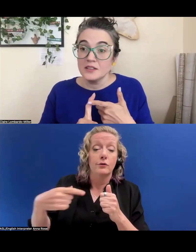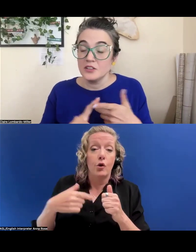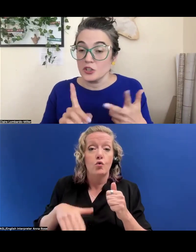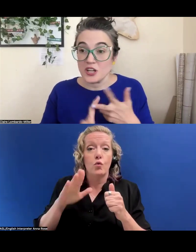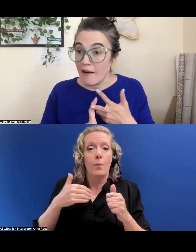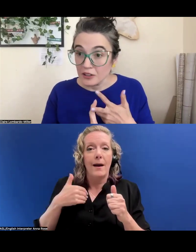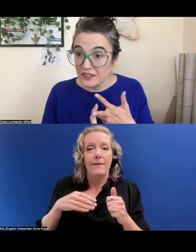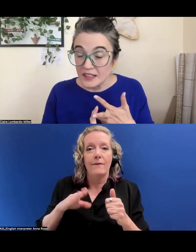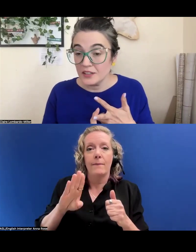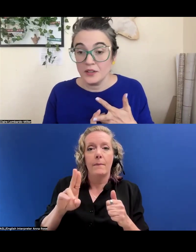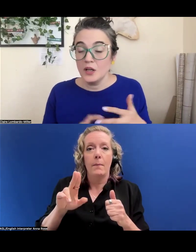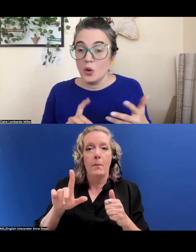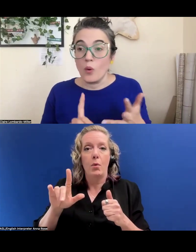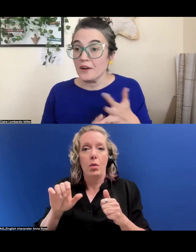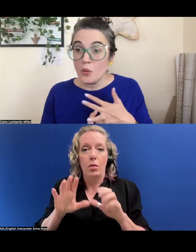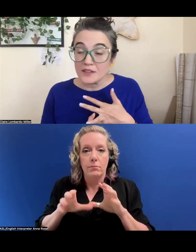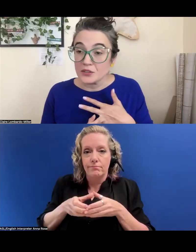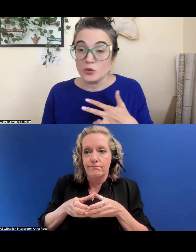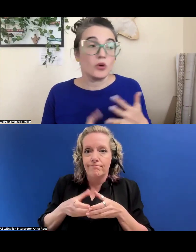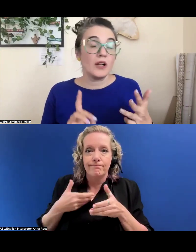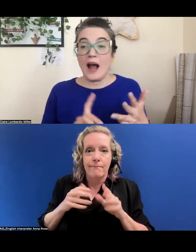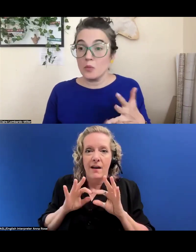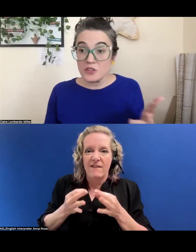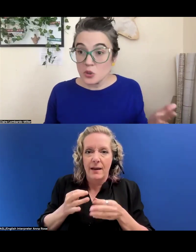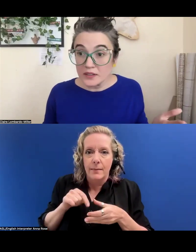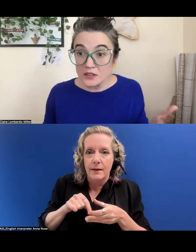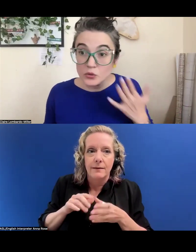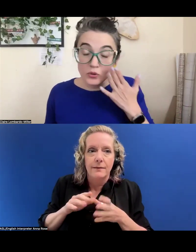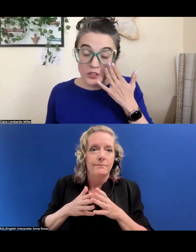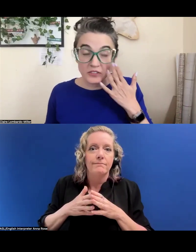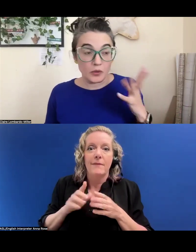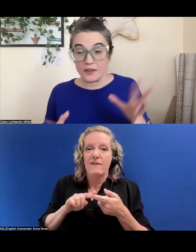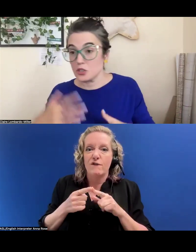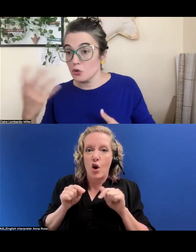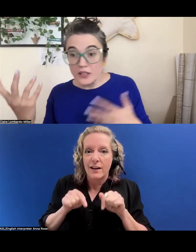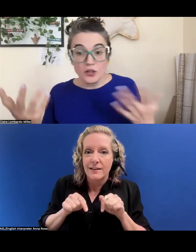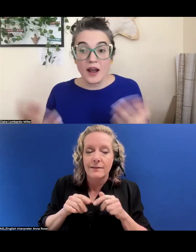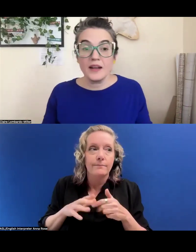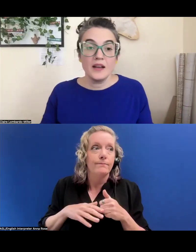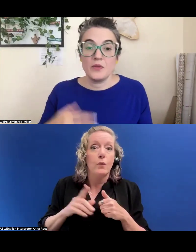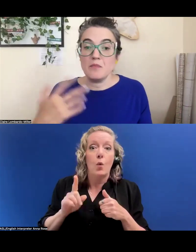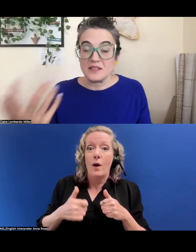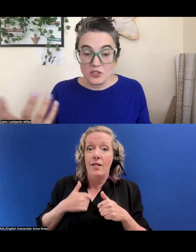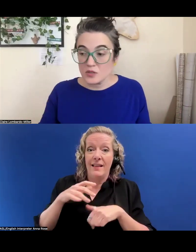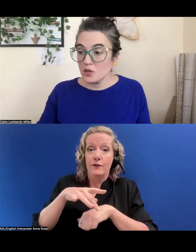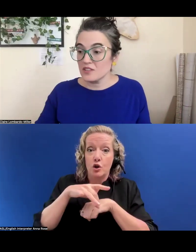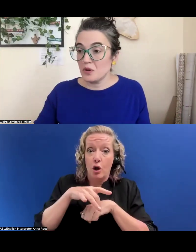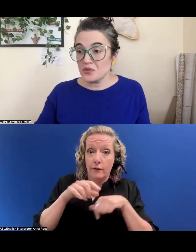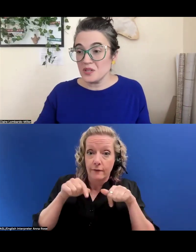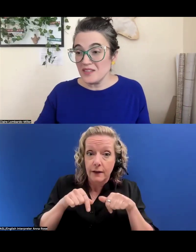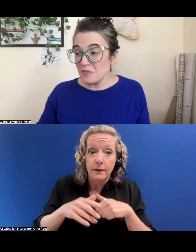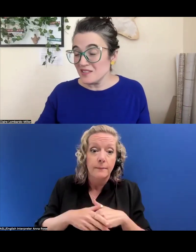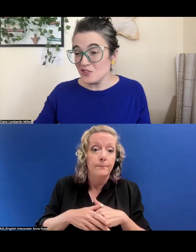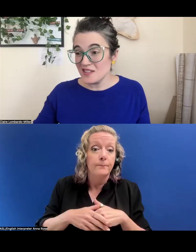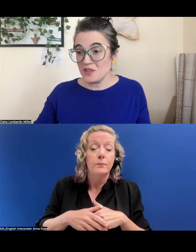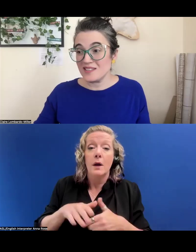friends, your geography, where you went to school, how much you went to school, if you've got a degree or not, the messages we're exposed